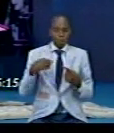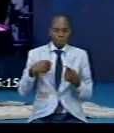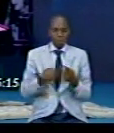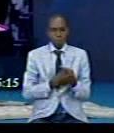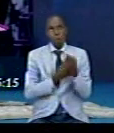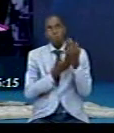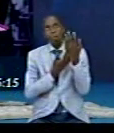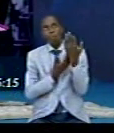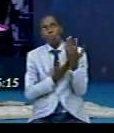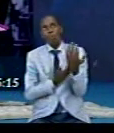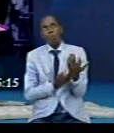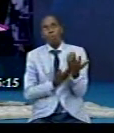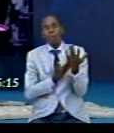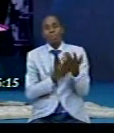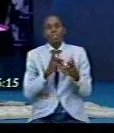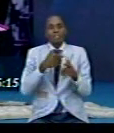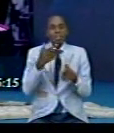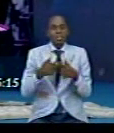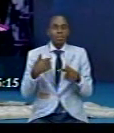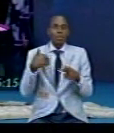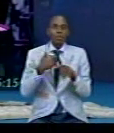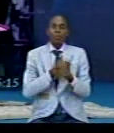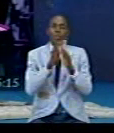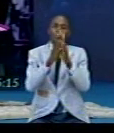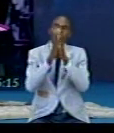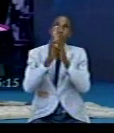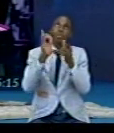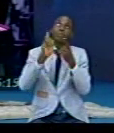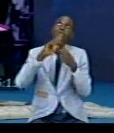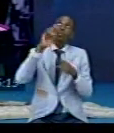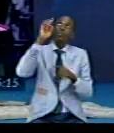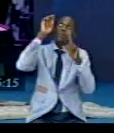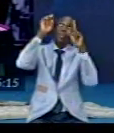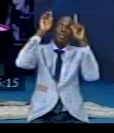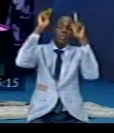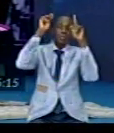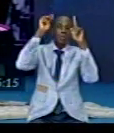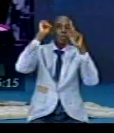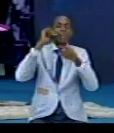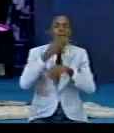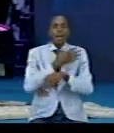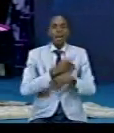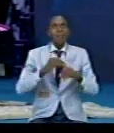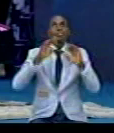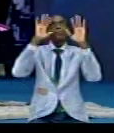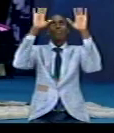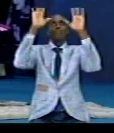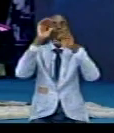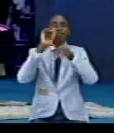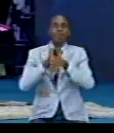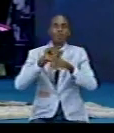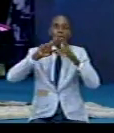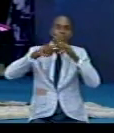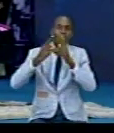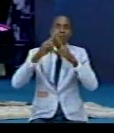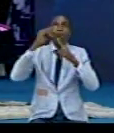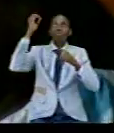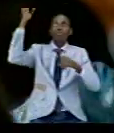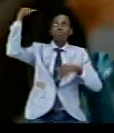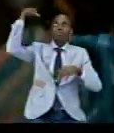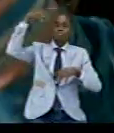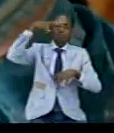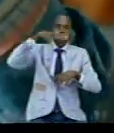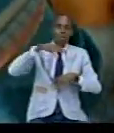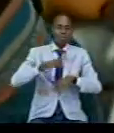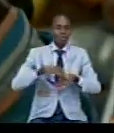we call unto him, and miracles will begin to shower down upon everyone.